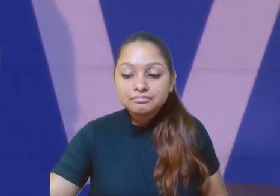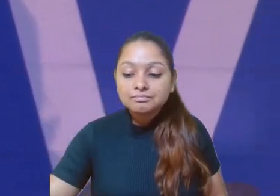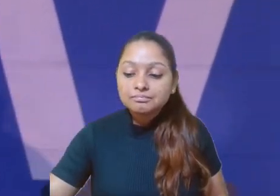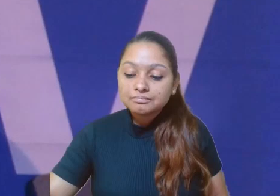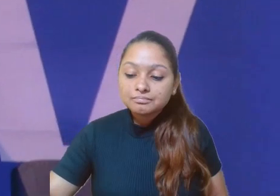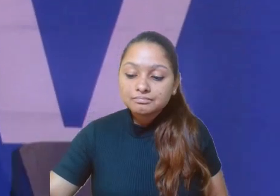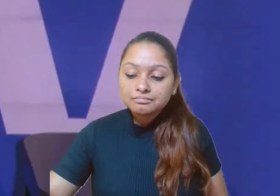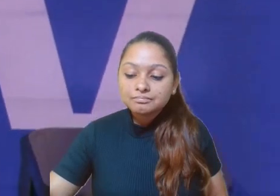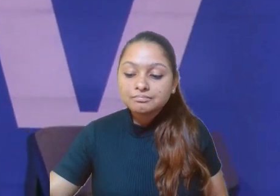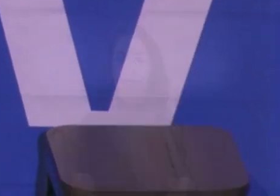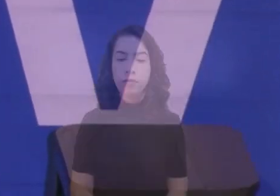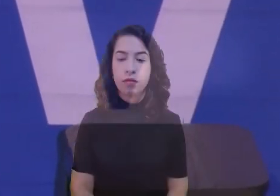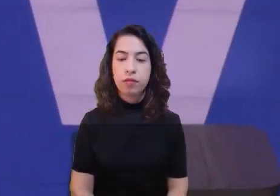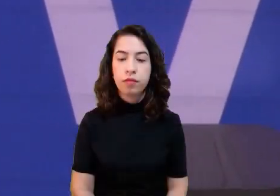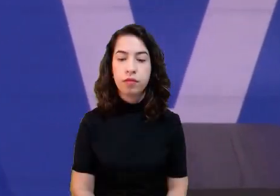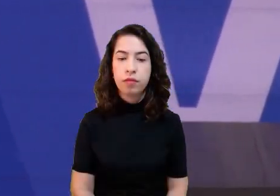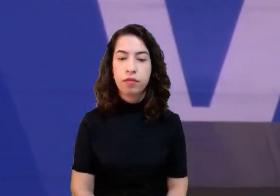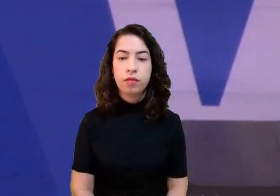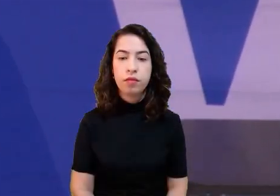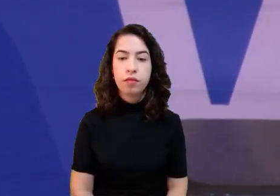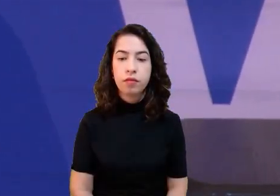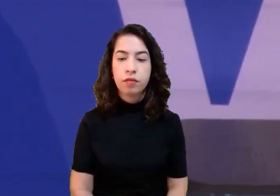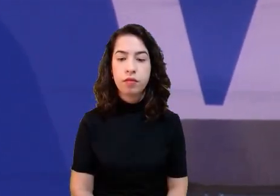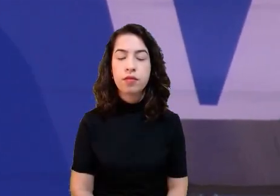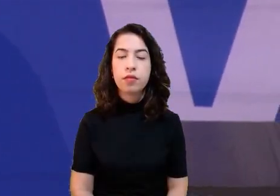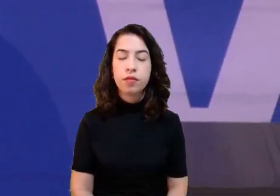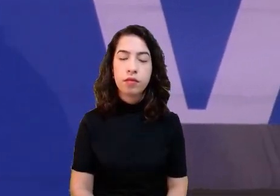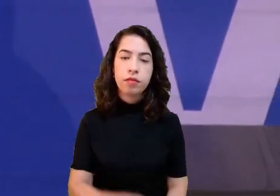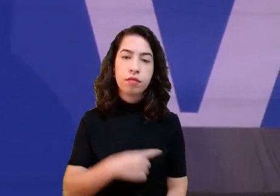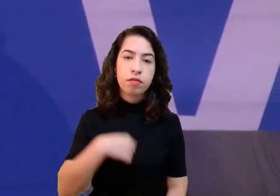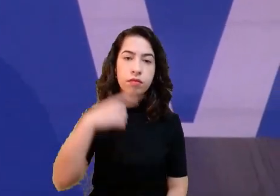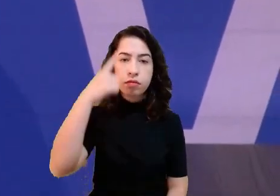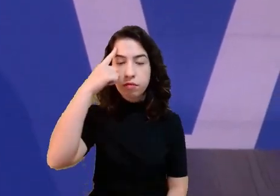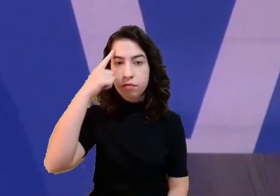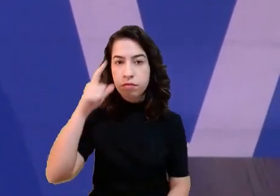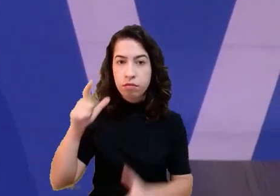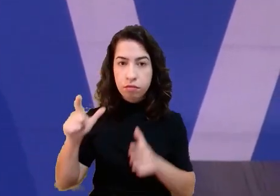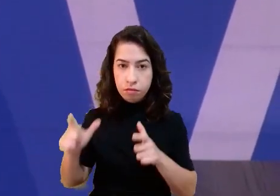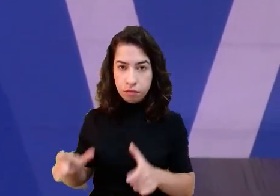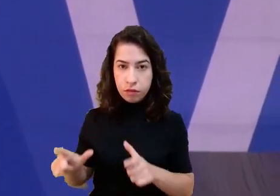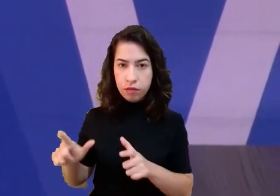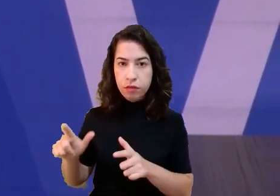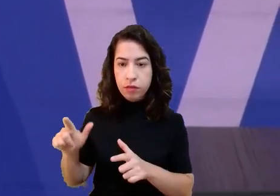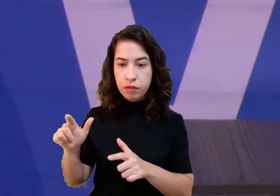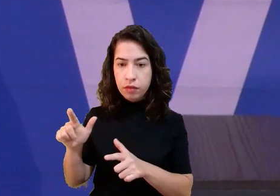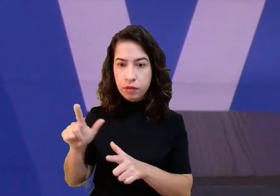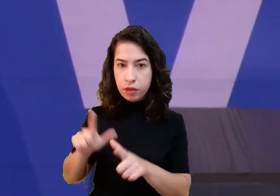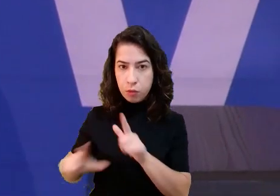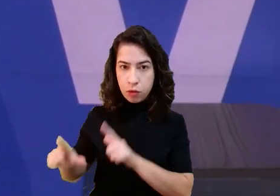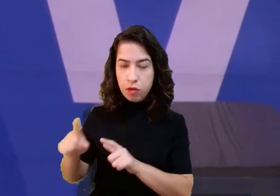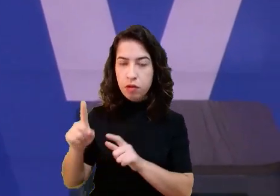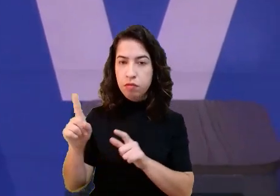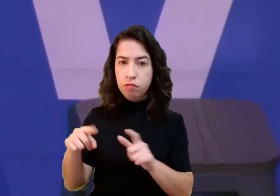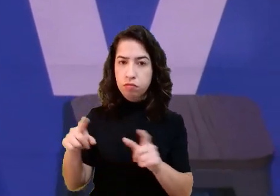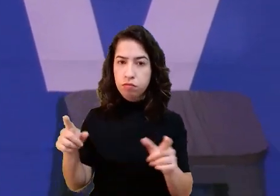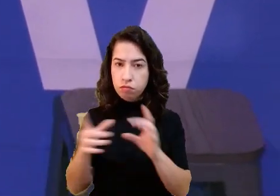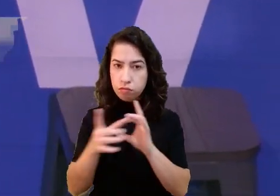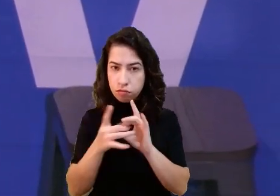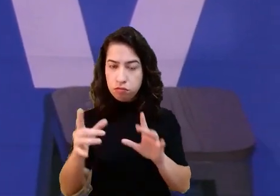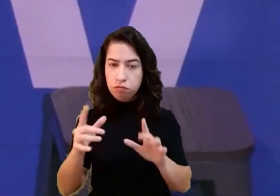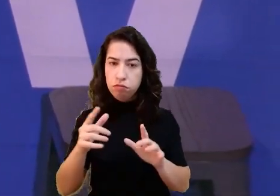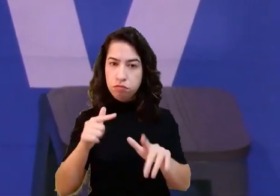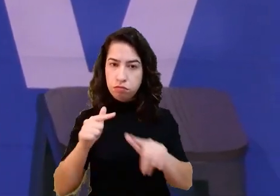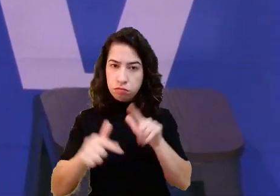we find these relationships, the idea is for our labs to be at the service of that relationship.